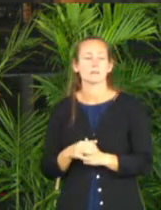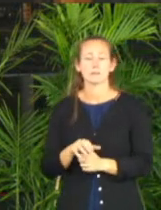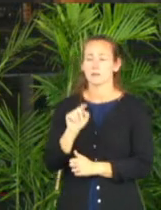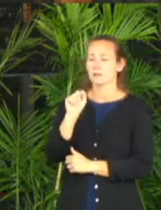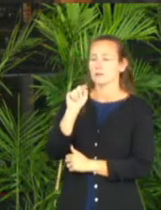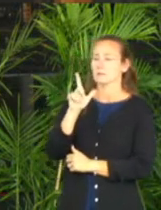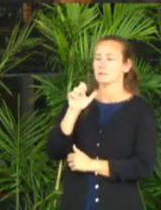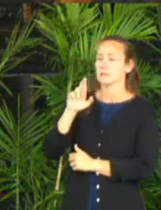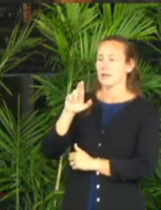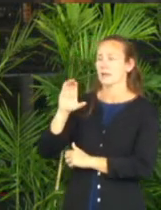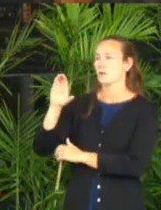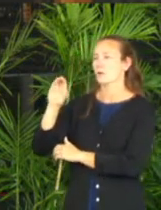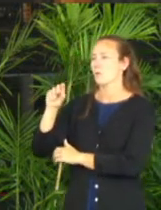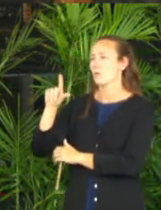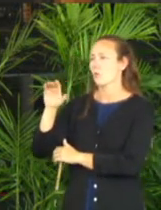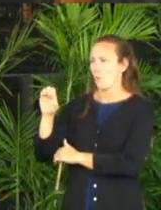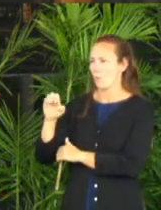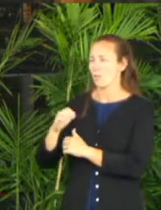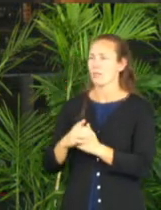Tyler Cooper Kolb,